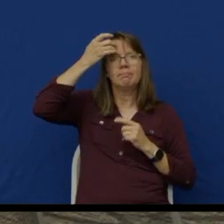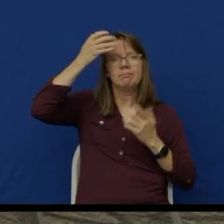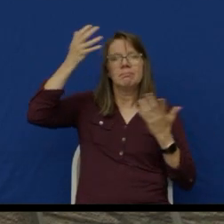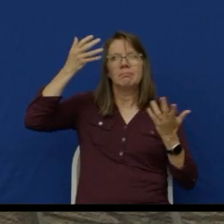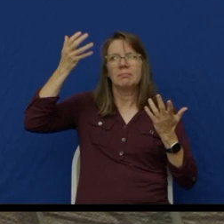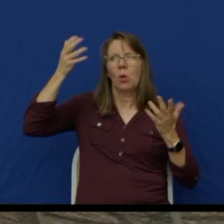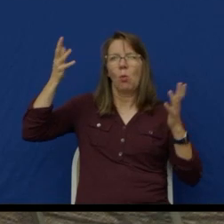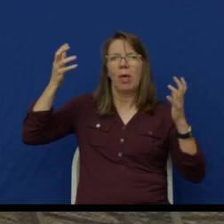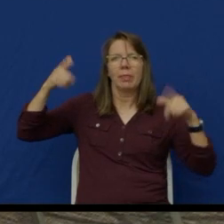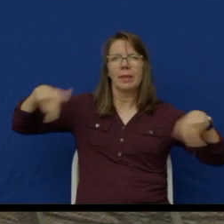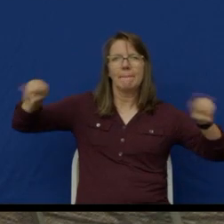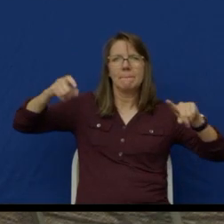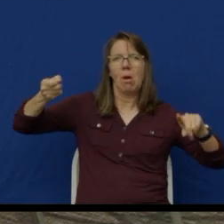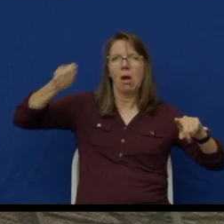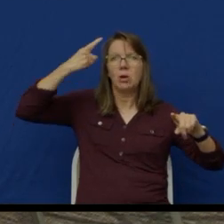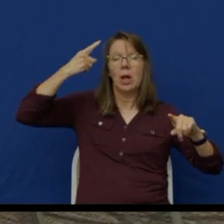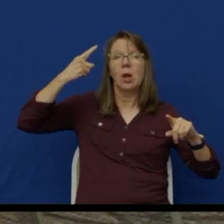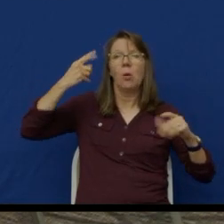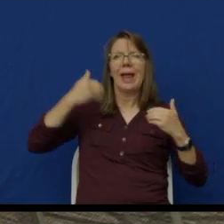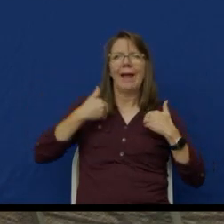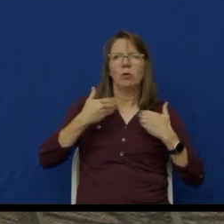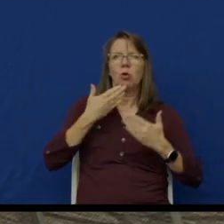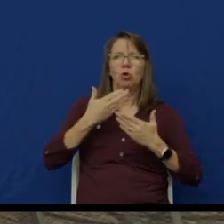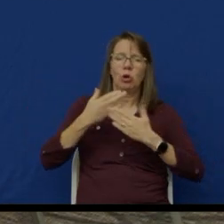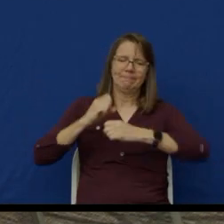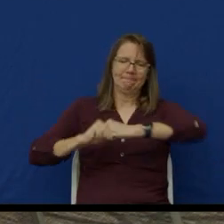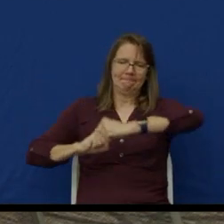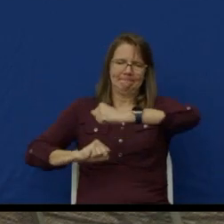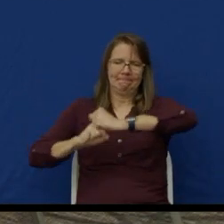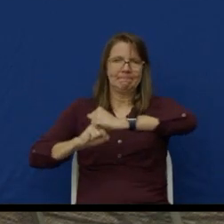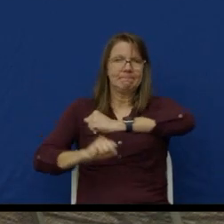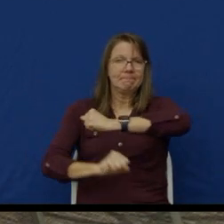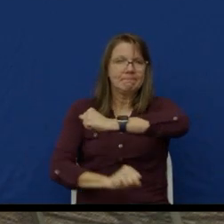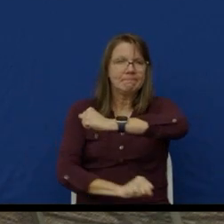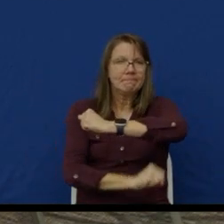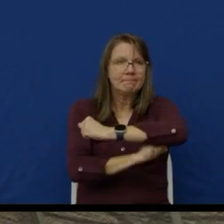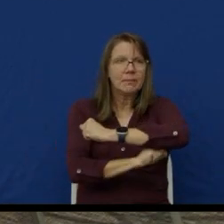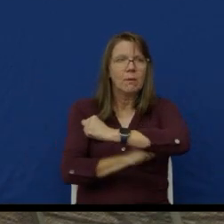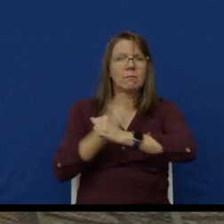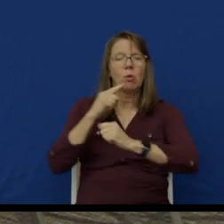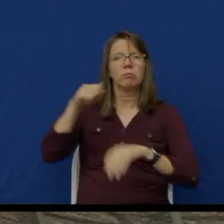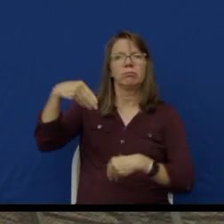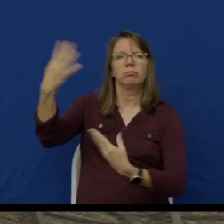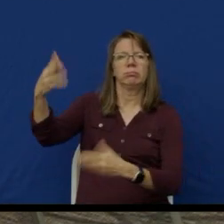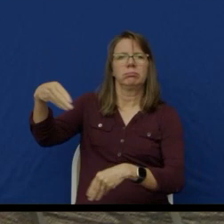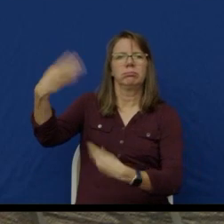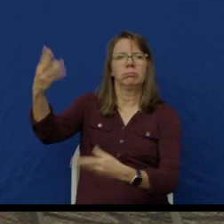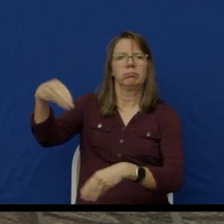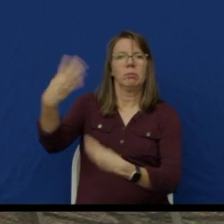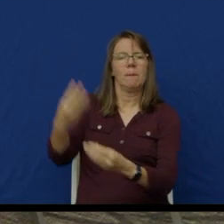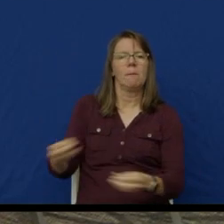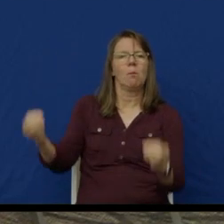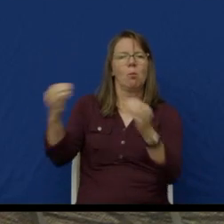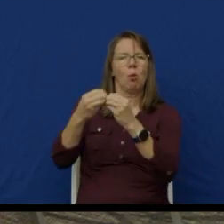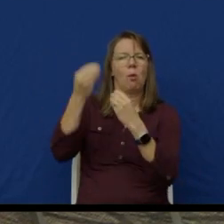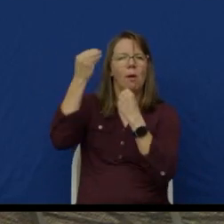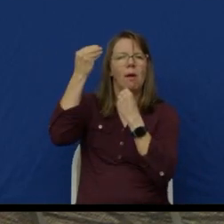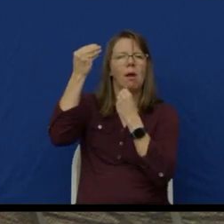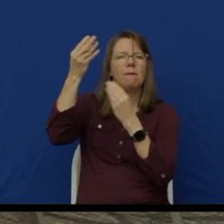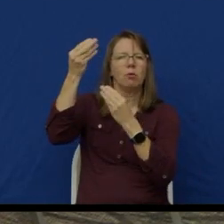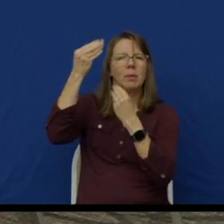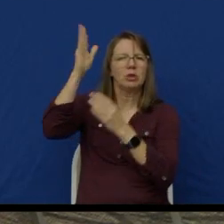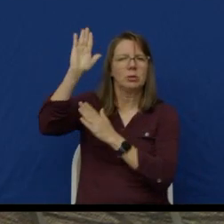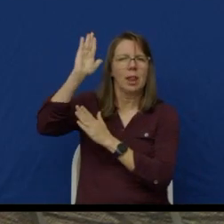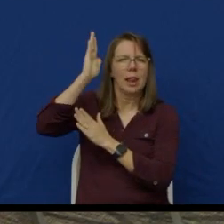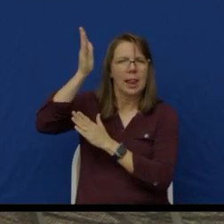we'll have a good solid foundation for offering further information and guidance if we